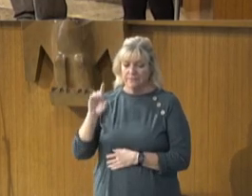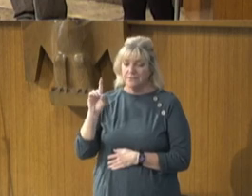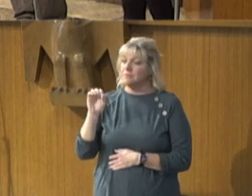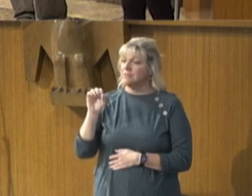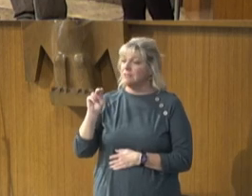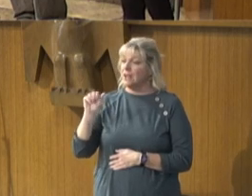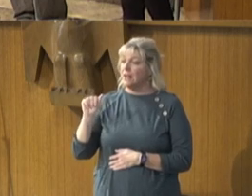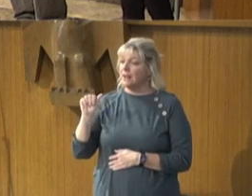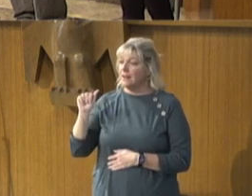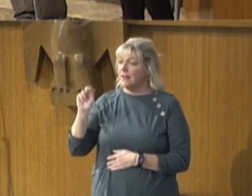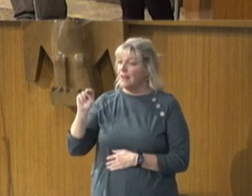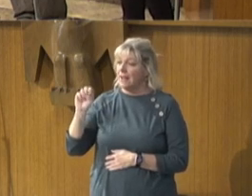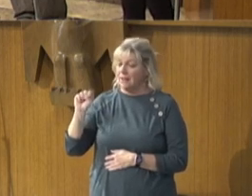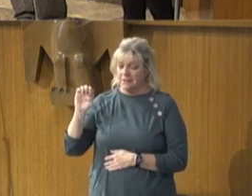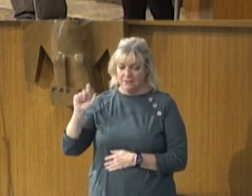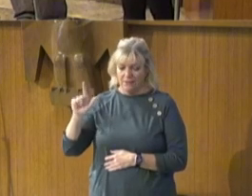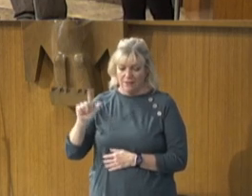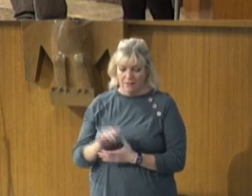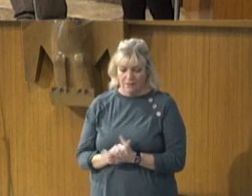Donna Ansel.